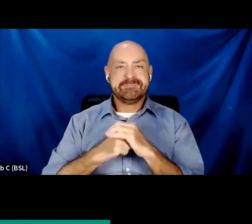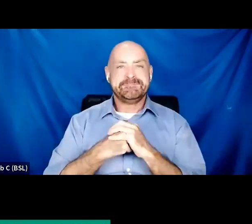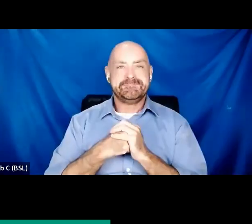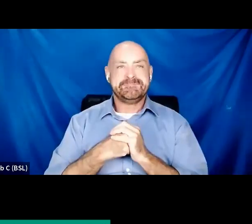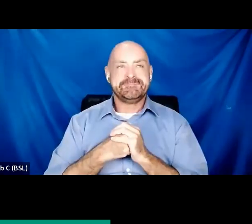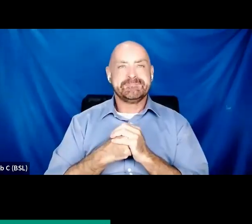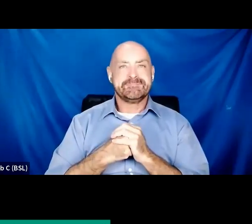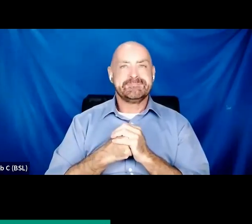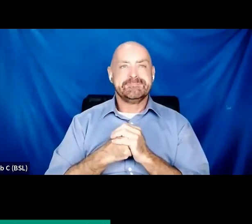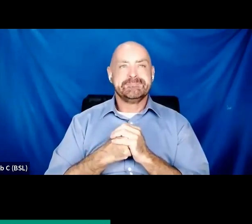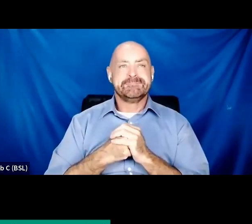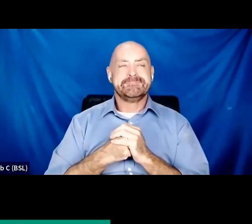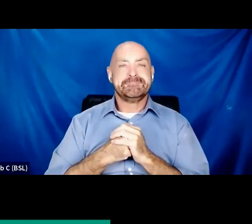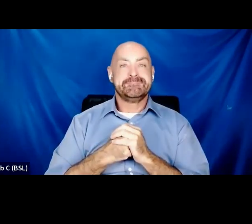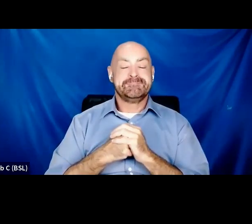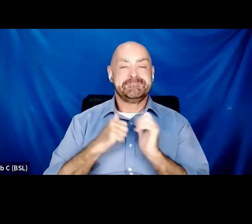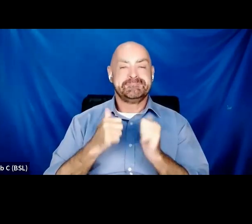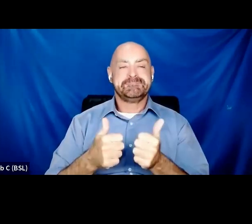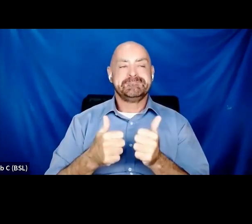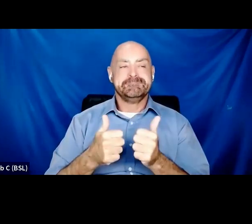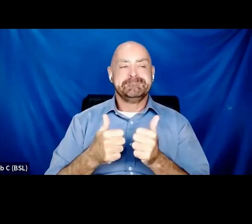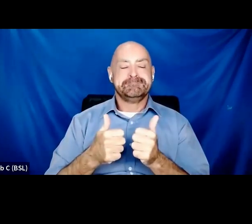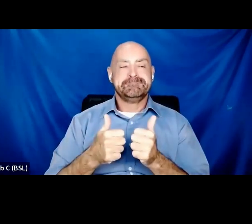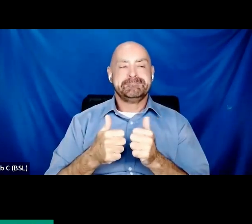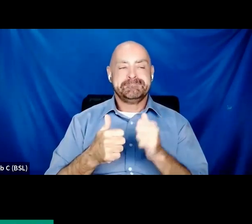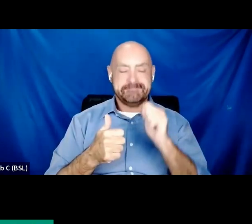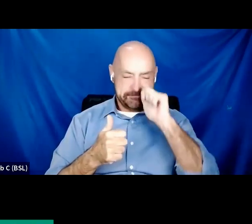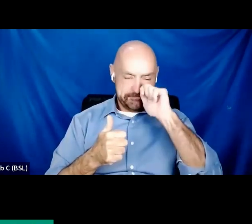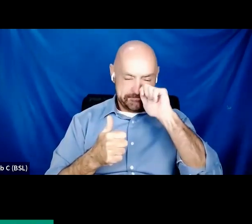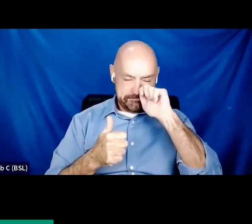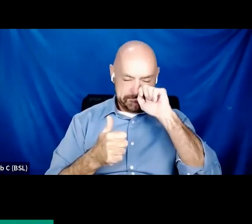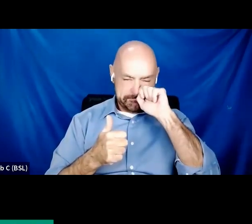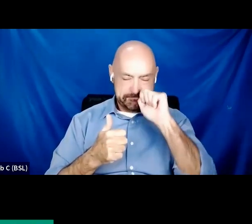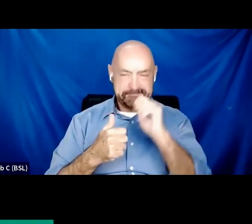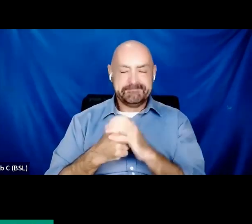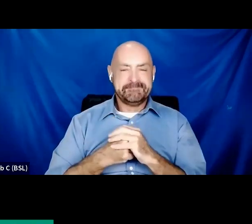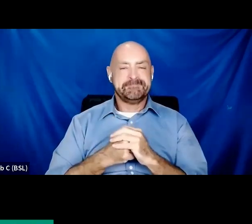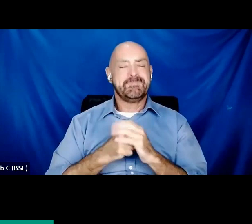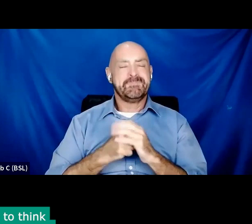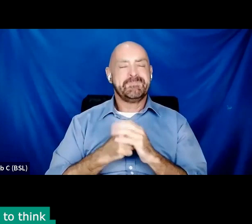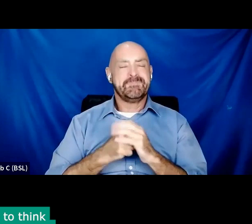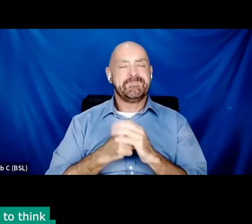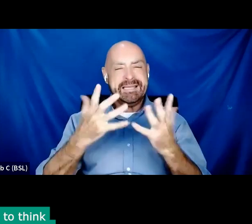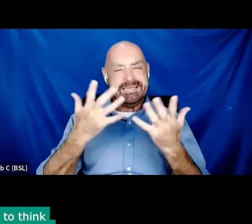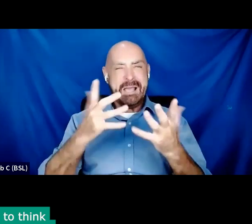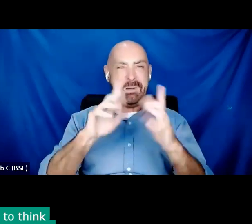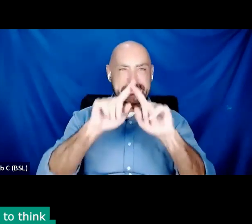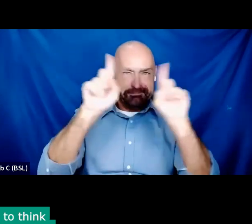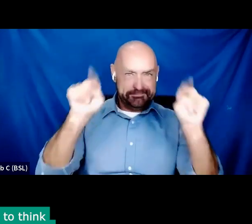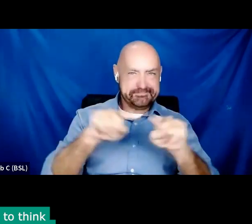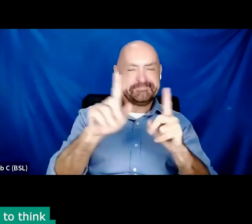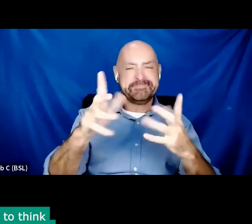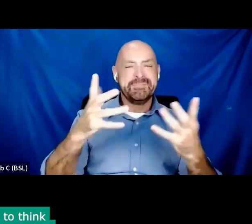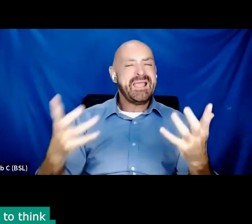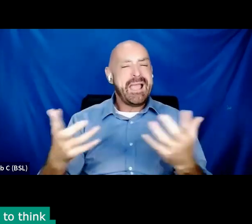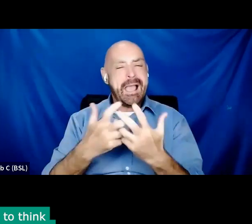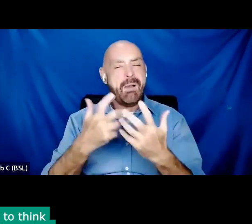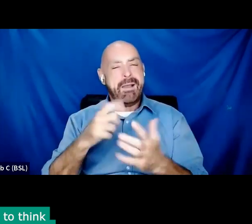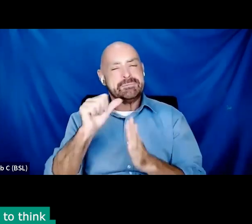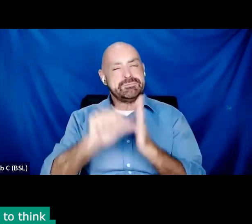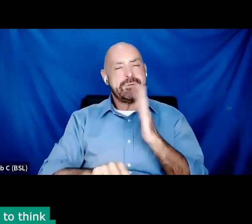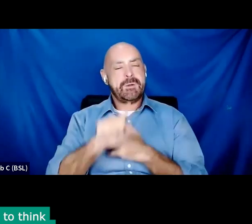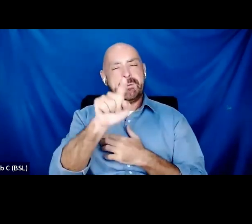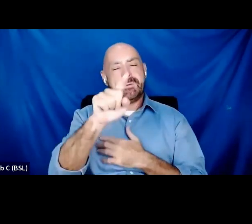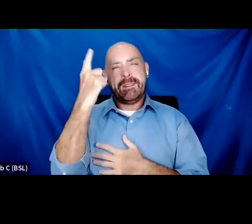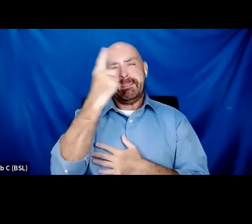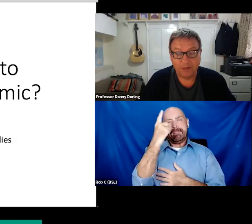once I see them on the screen, I shall start trying to explain how I came to think I could